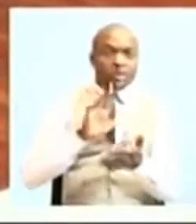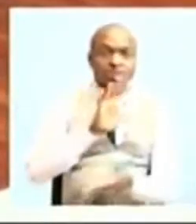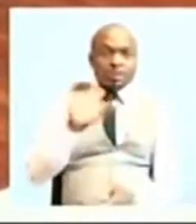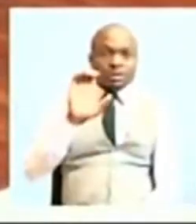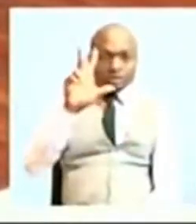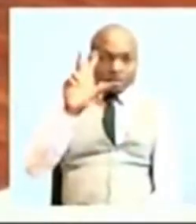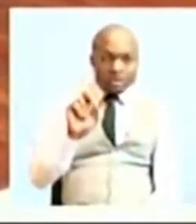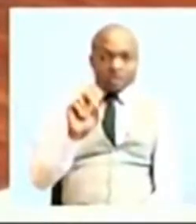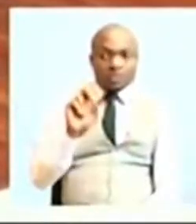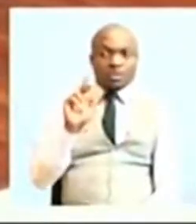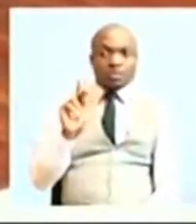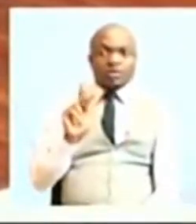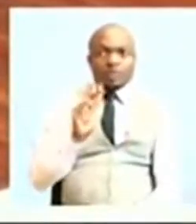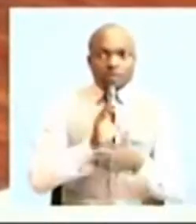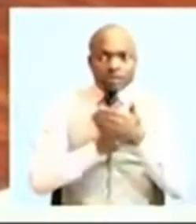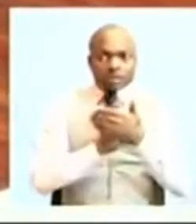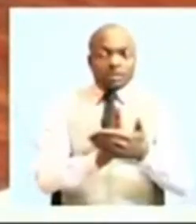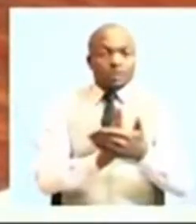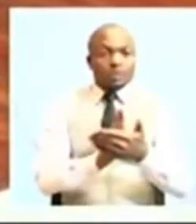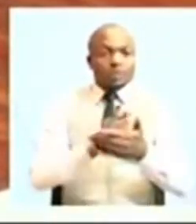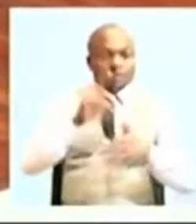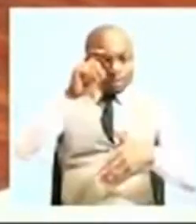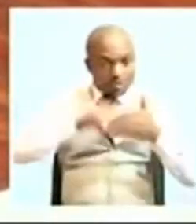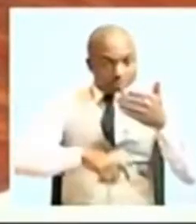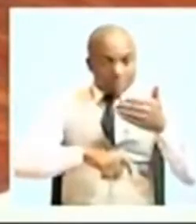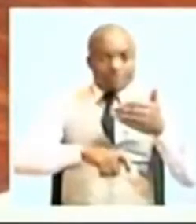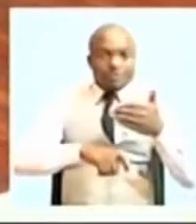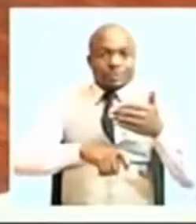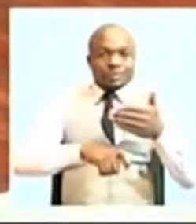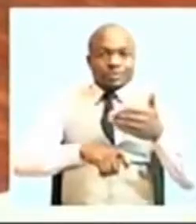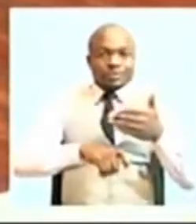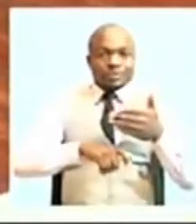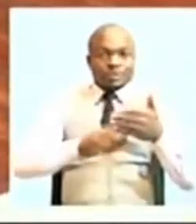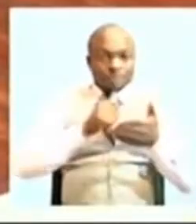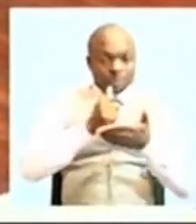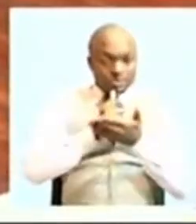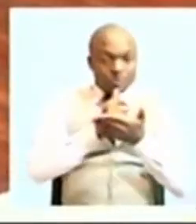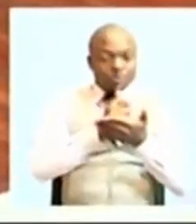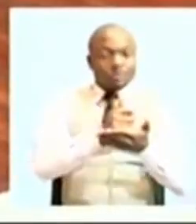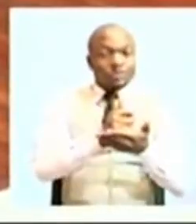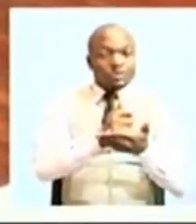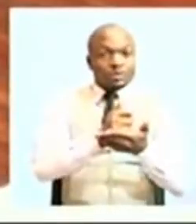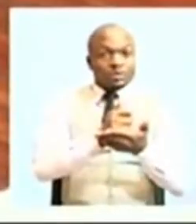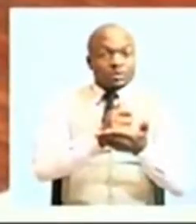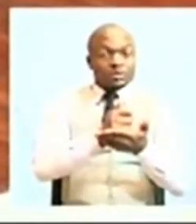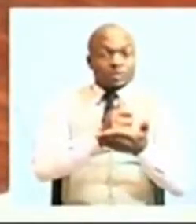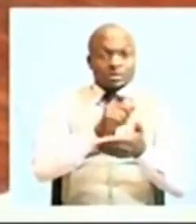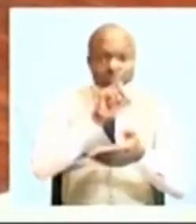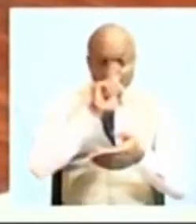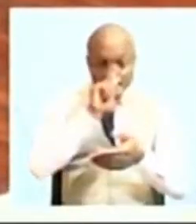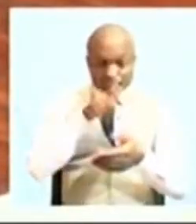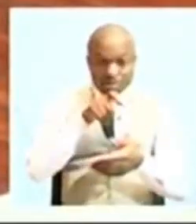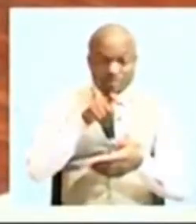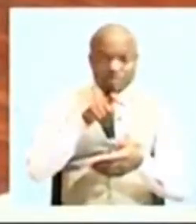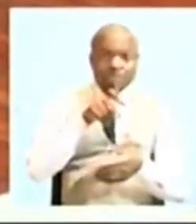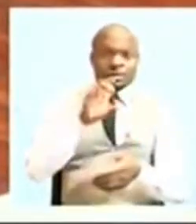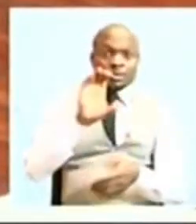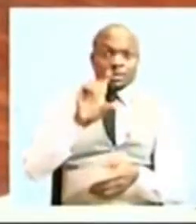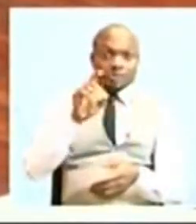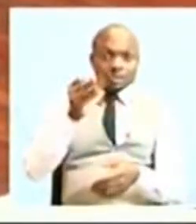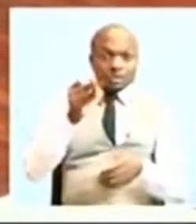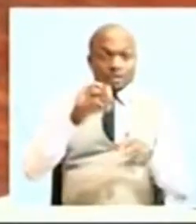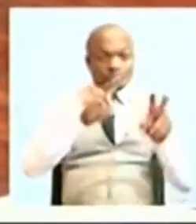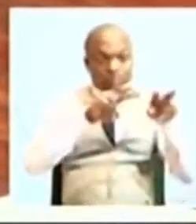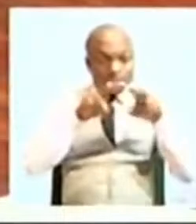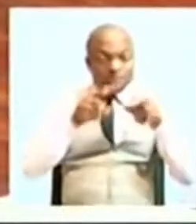1,038,530 kwacha and was guided that it was a deduction at source to facilitate the insurance of a CDF monitoring vehicle